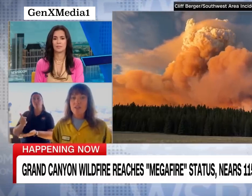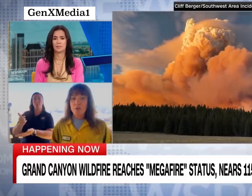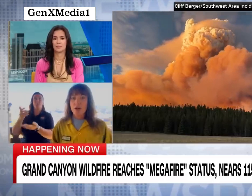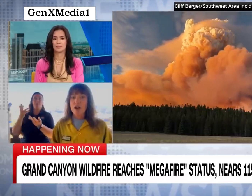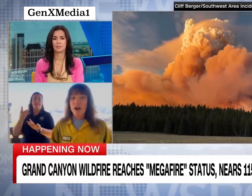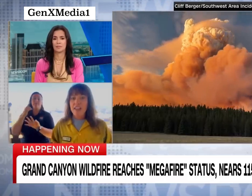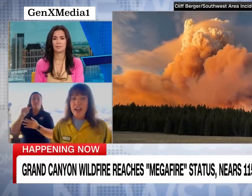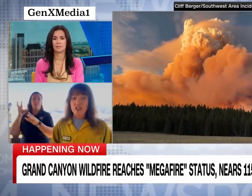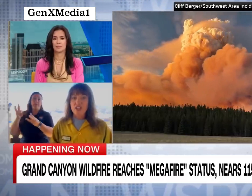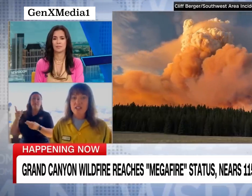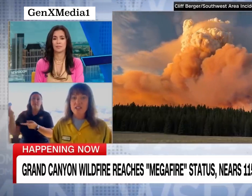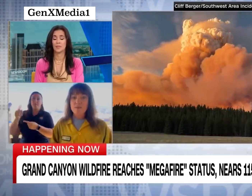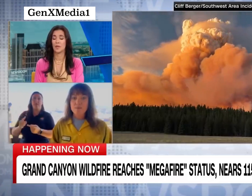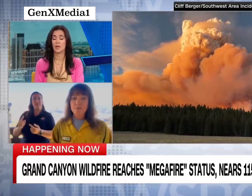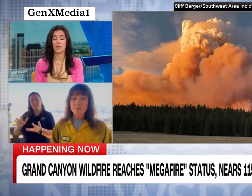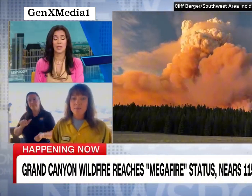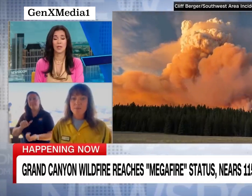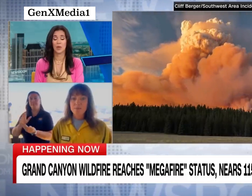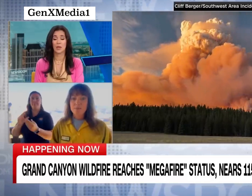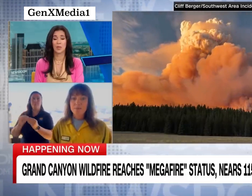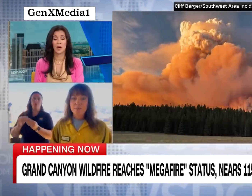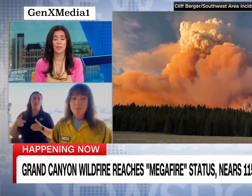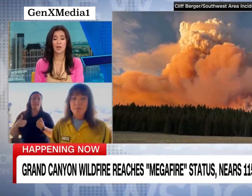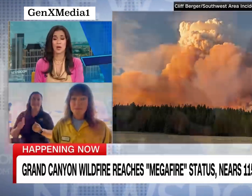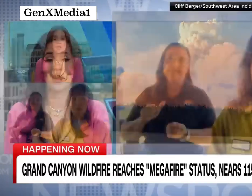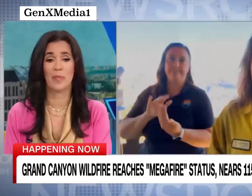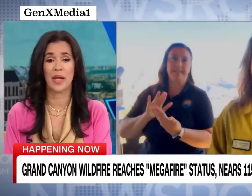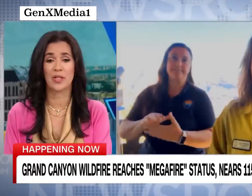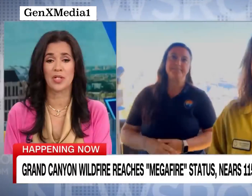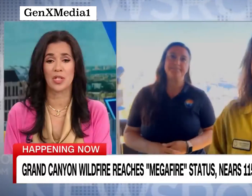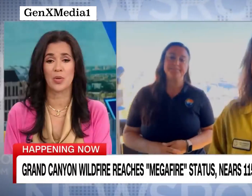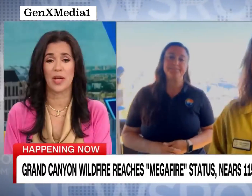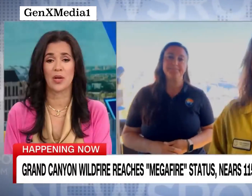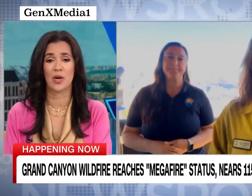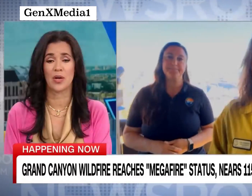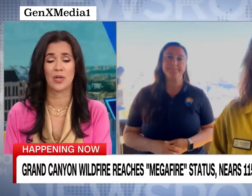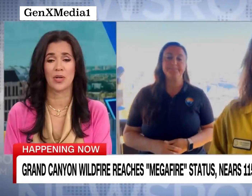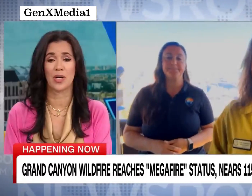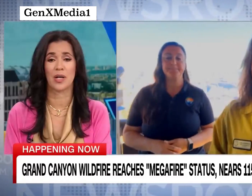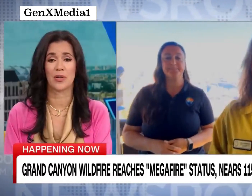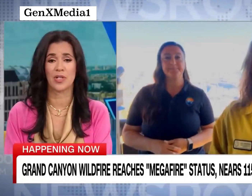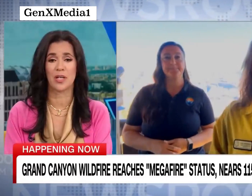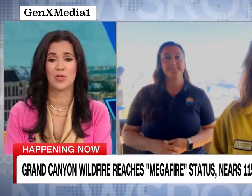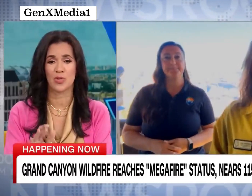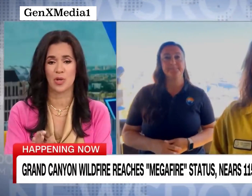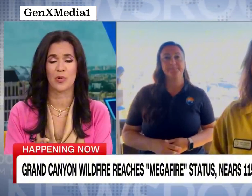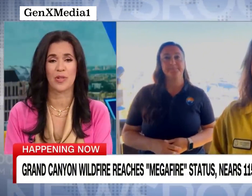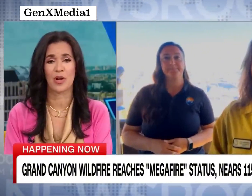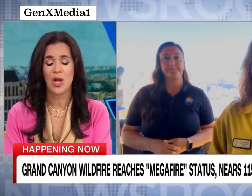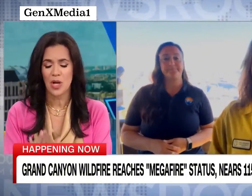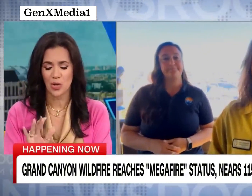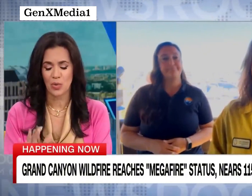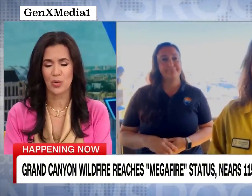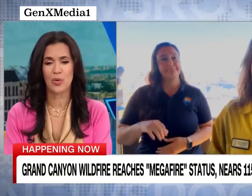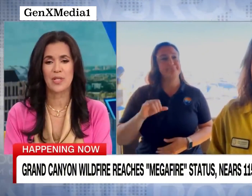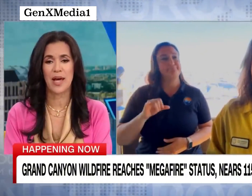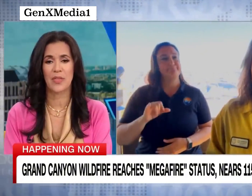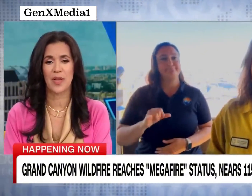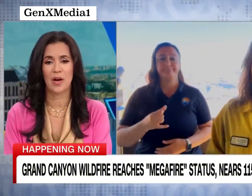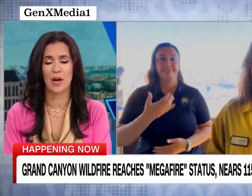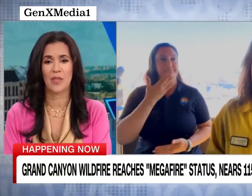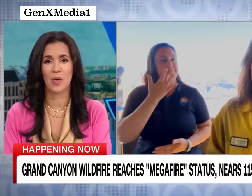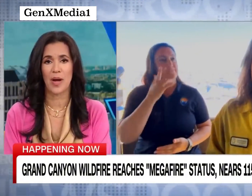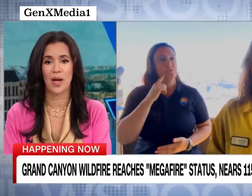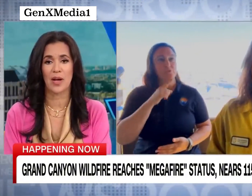more aggressive work on the edges. Oh, incredible. I mean, all the best to you and all your teams, your interpreter there, your crews